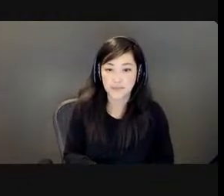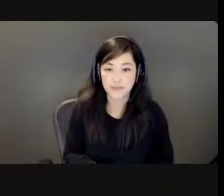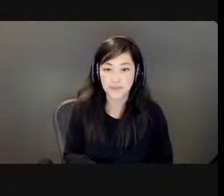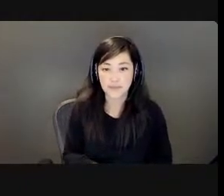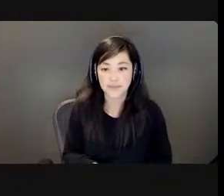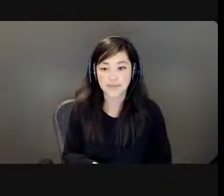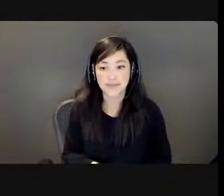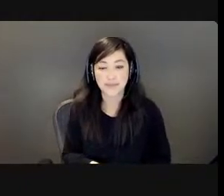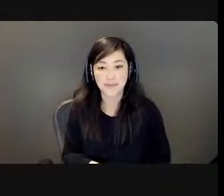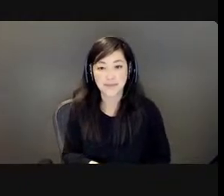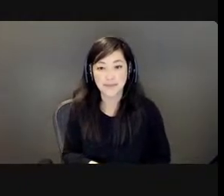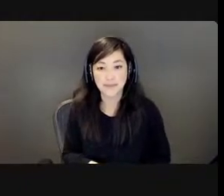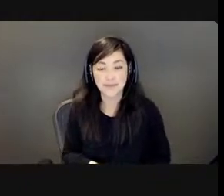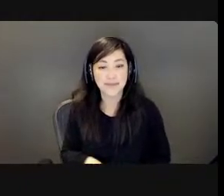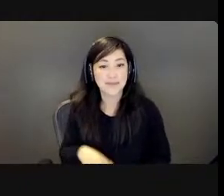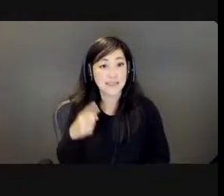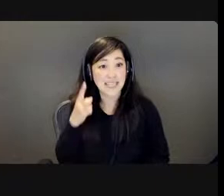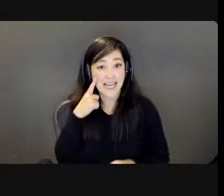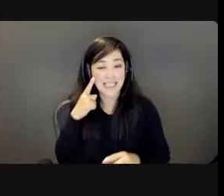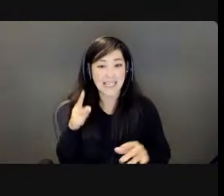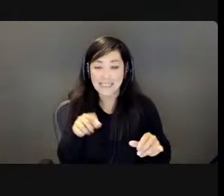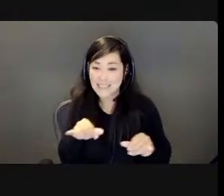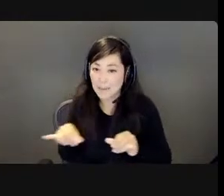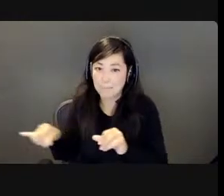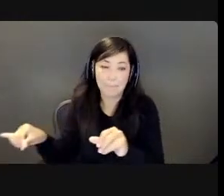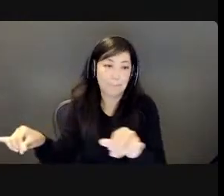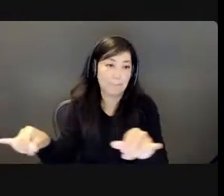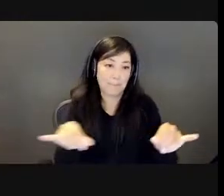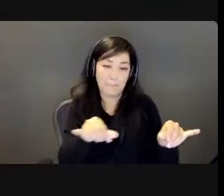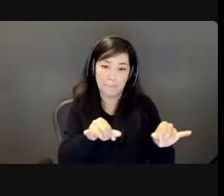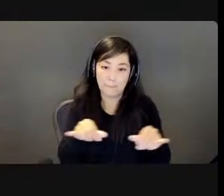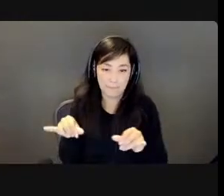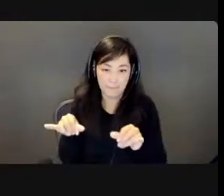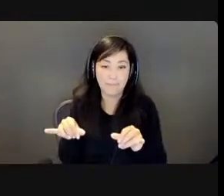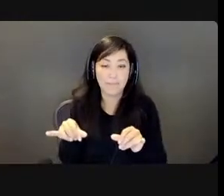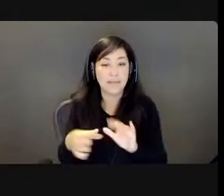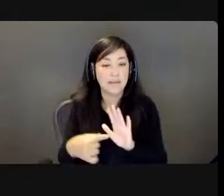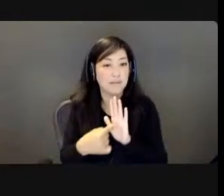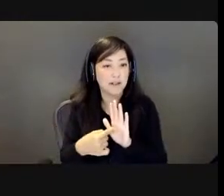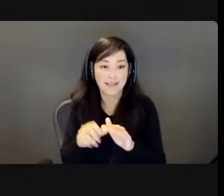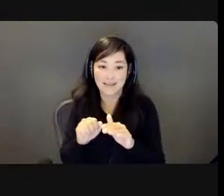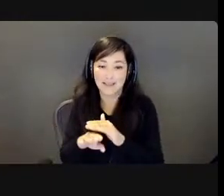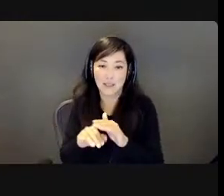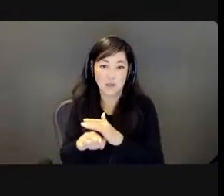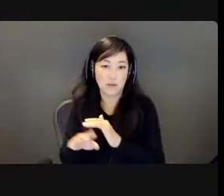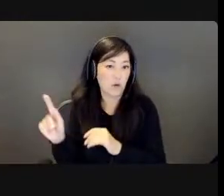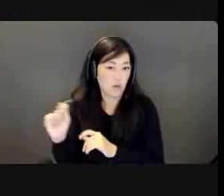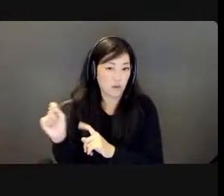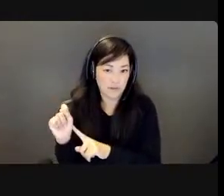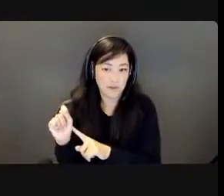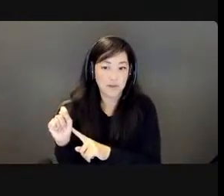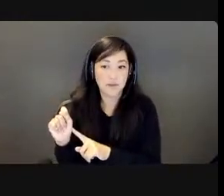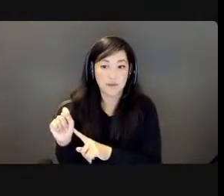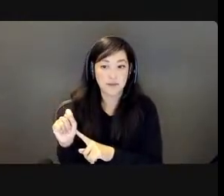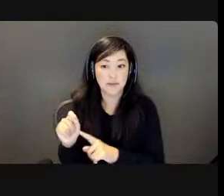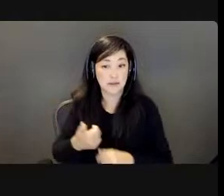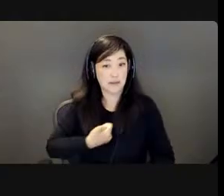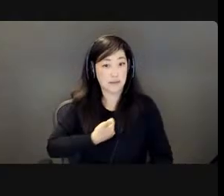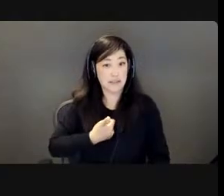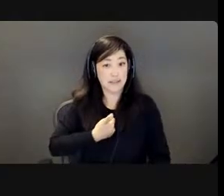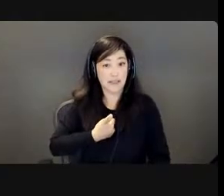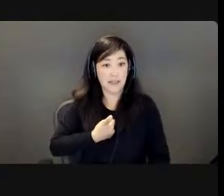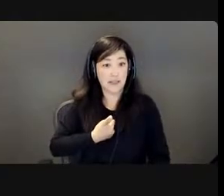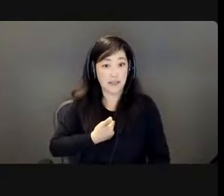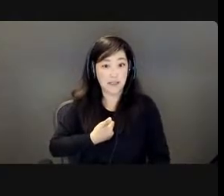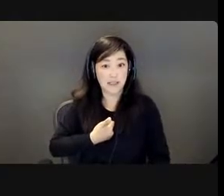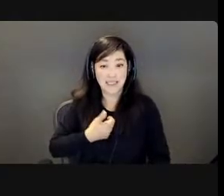think uniformity is key, especially in things like accessible washrooms. Like, for me, when things are always